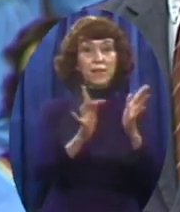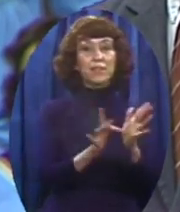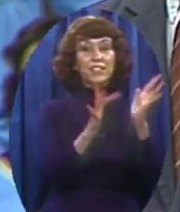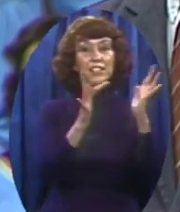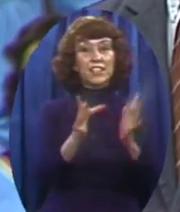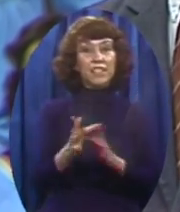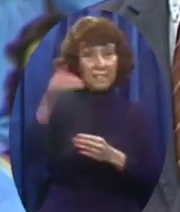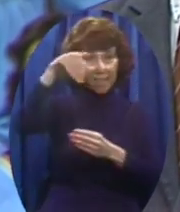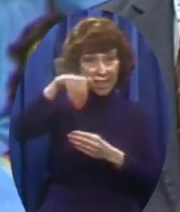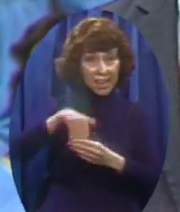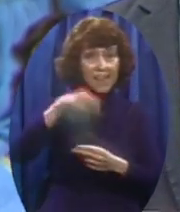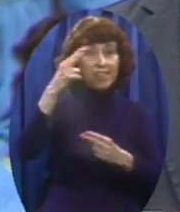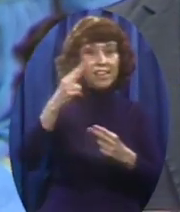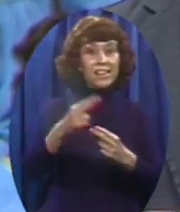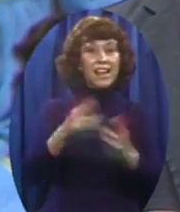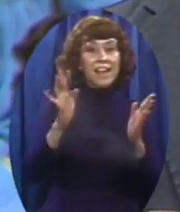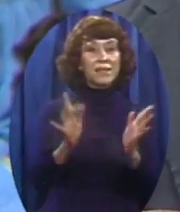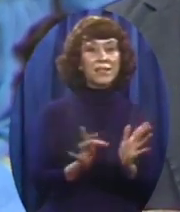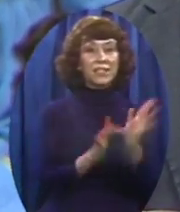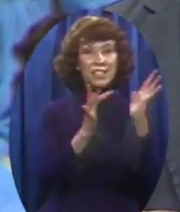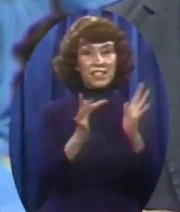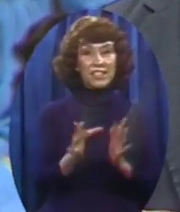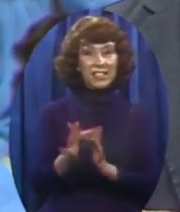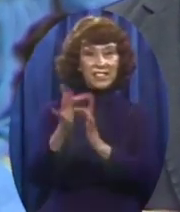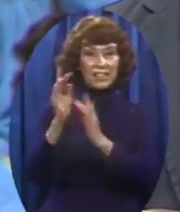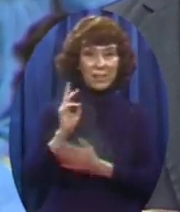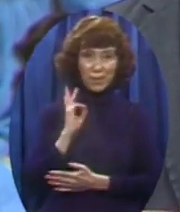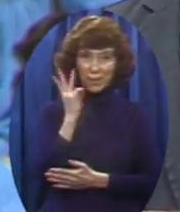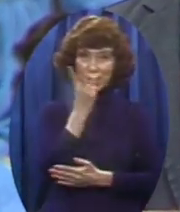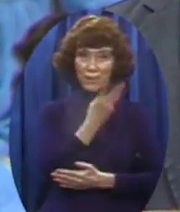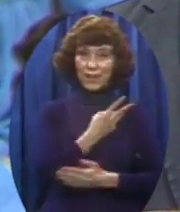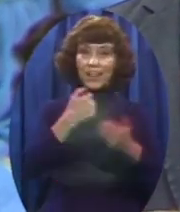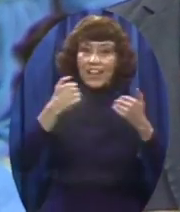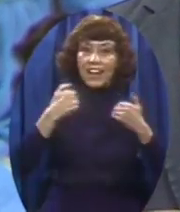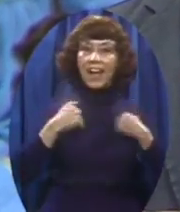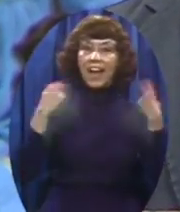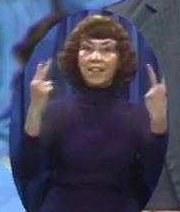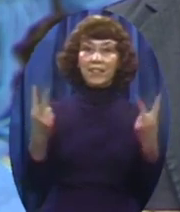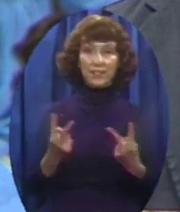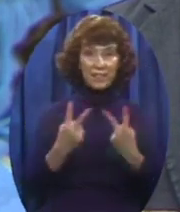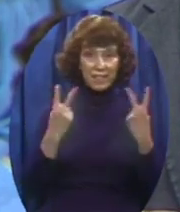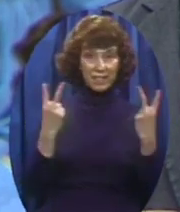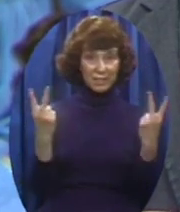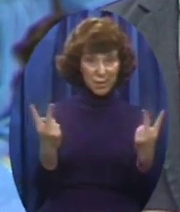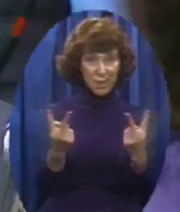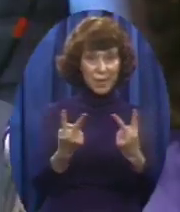Jesus, in the name of Jesus, we have the victory.